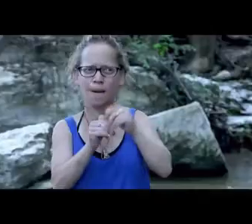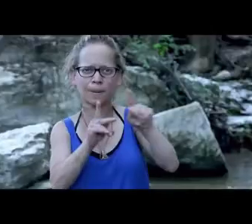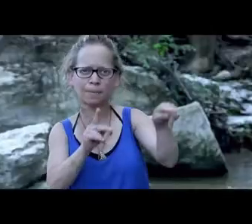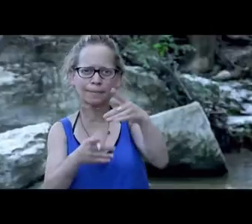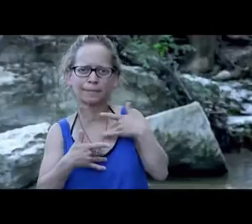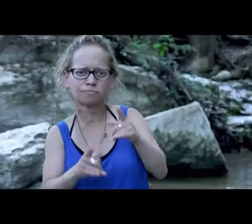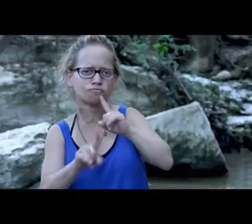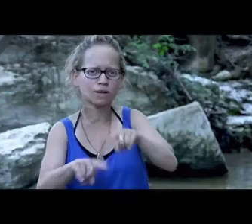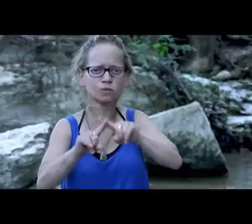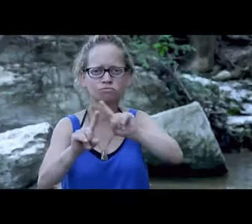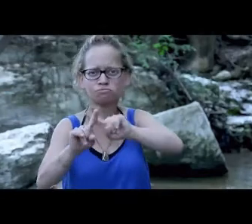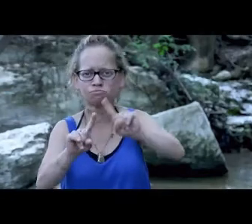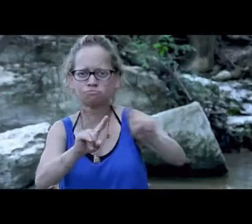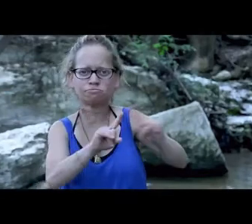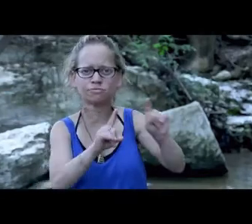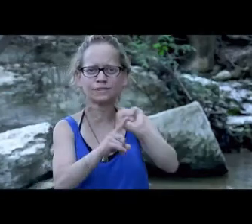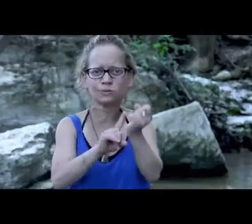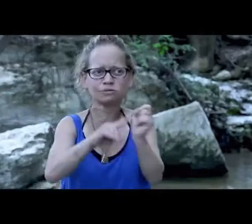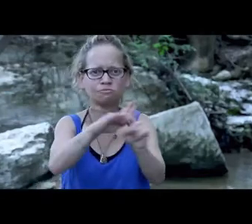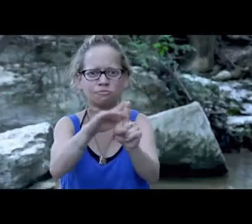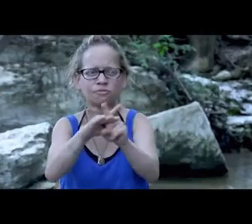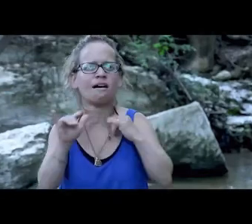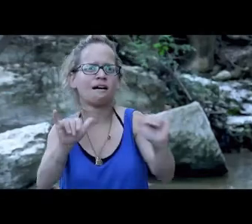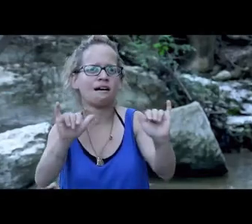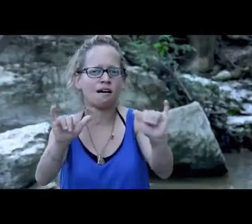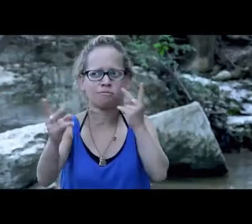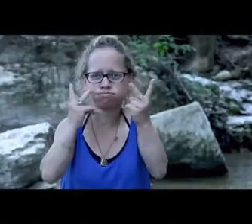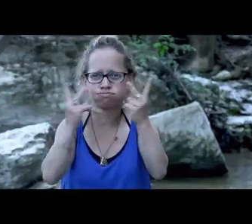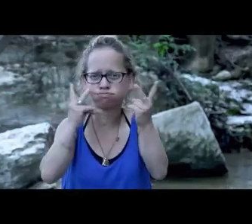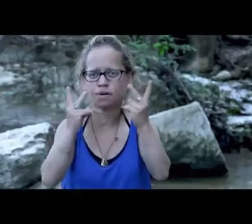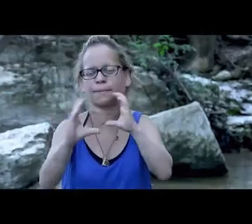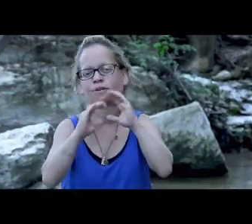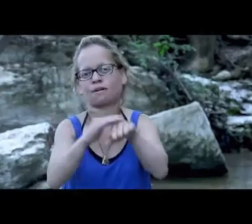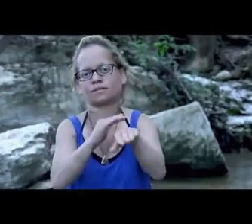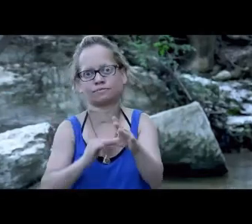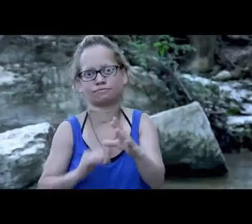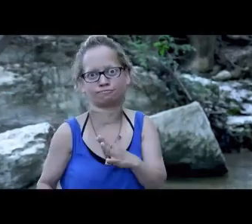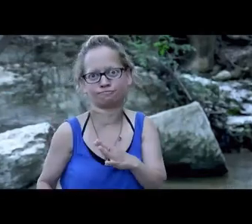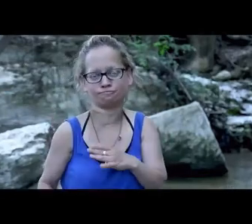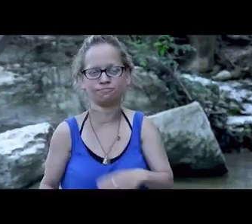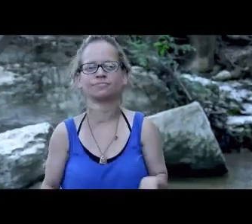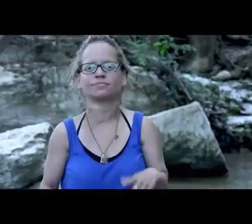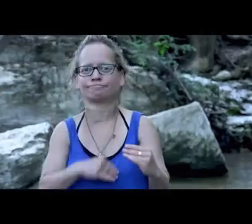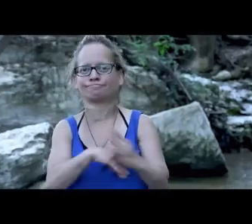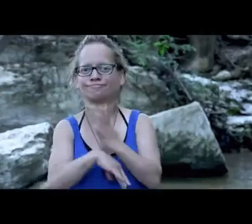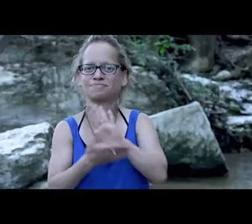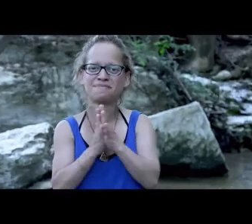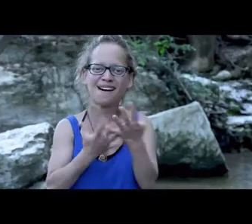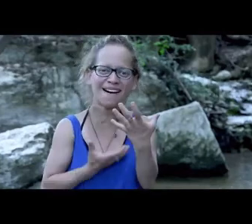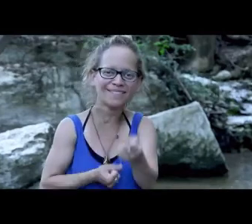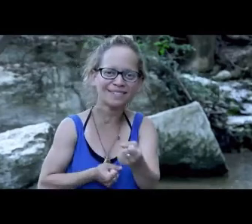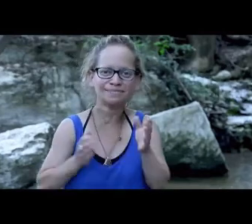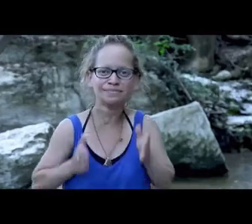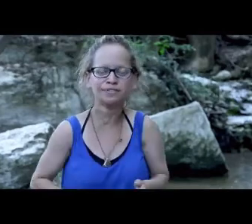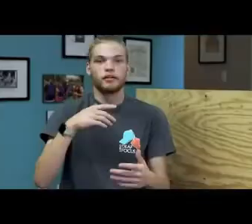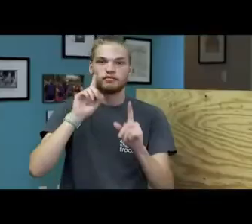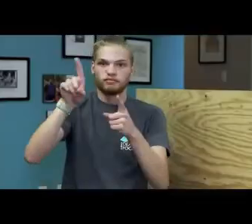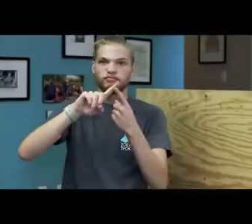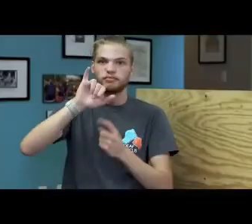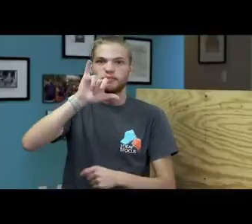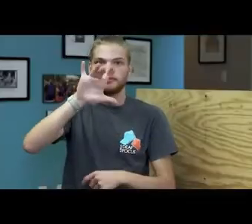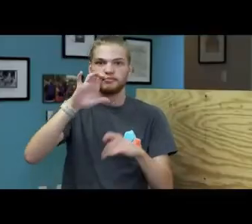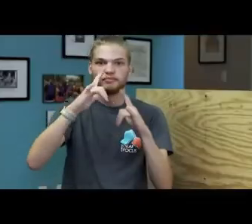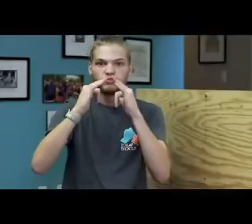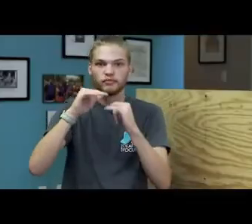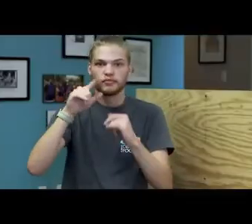I saw how people responded to a variety of situations, which I was able to see because I had access to communication. That made me a more confident person.